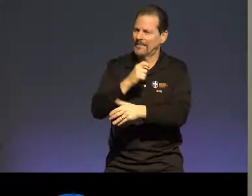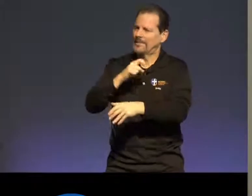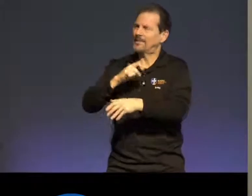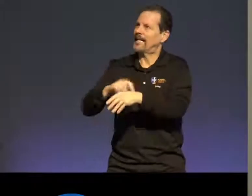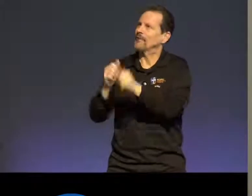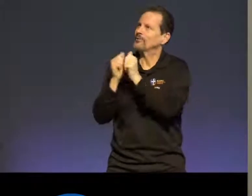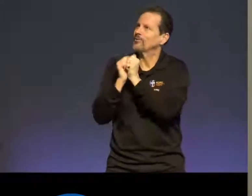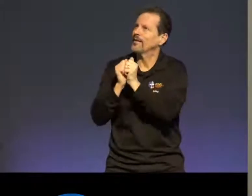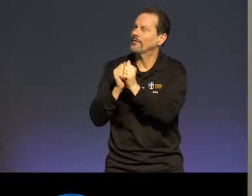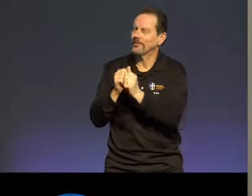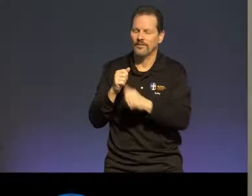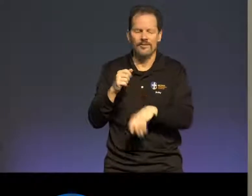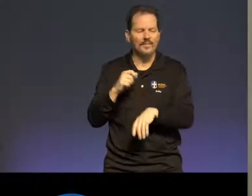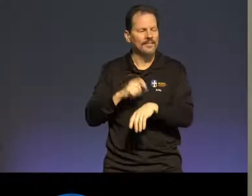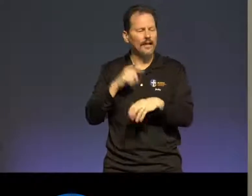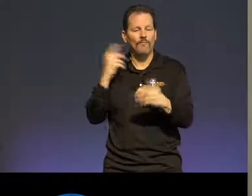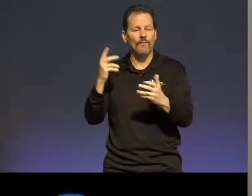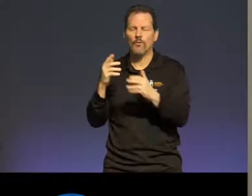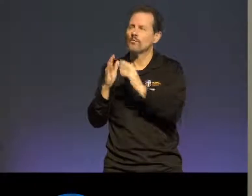Time to pray, time to listen.